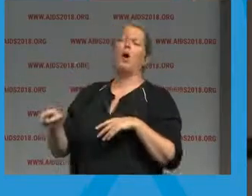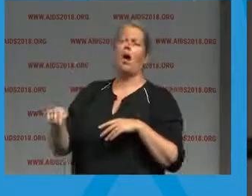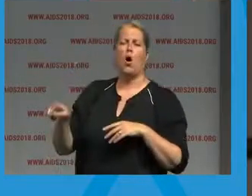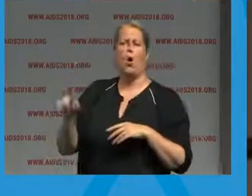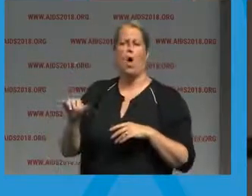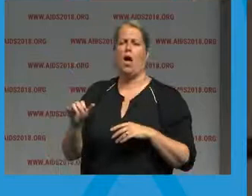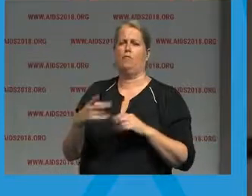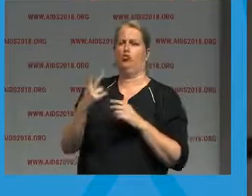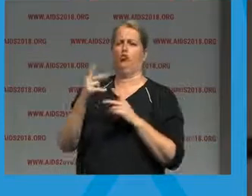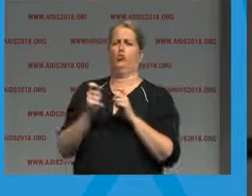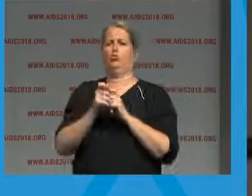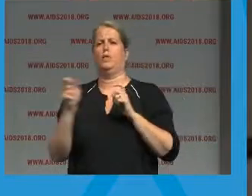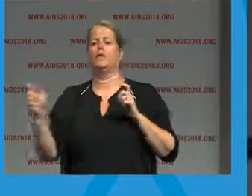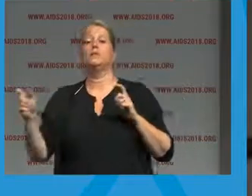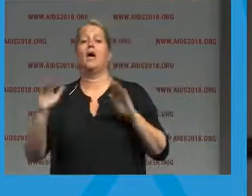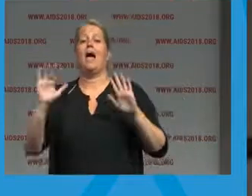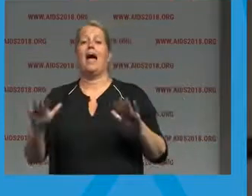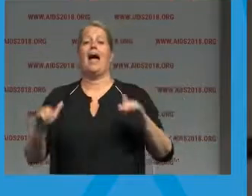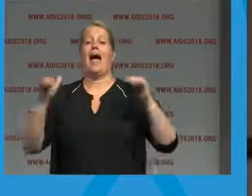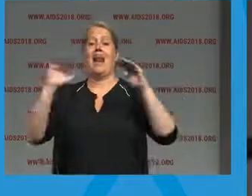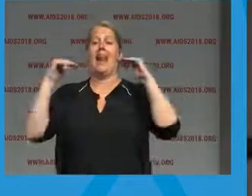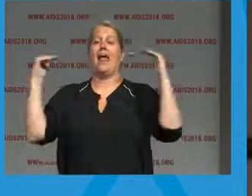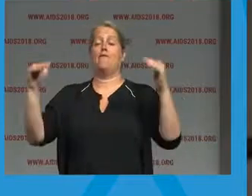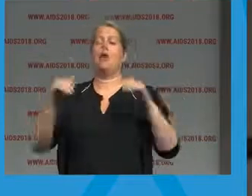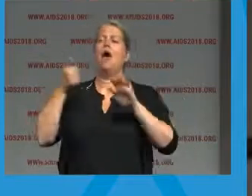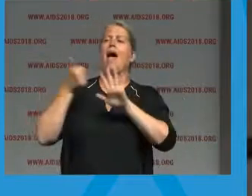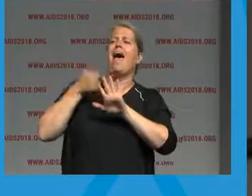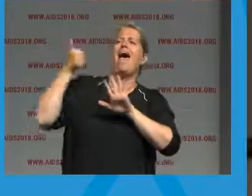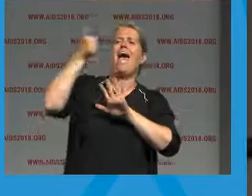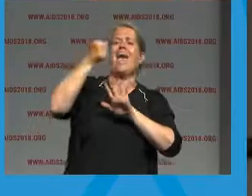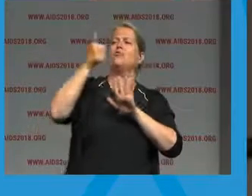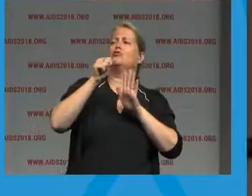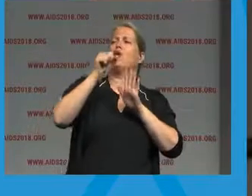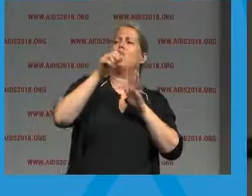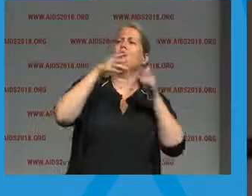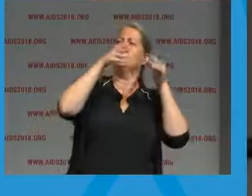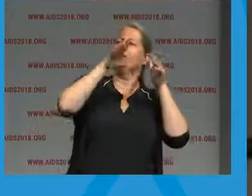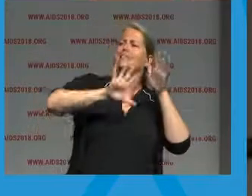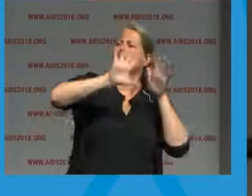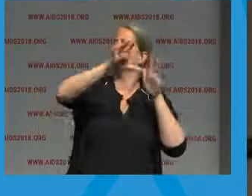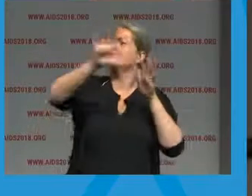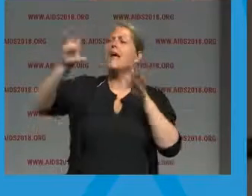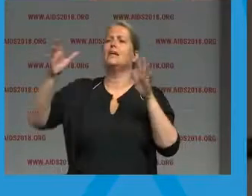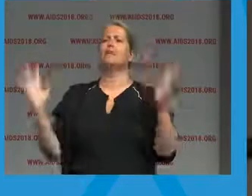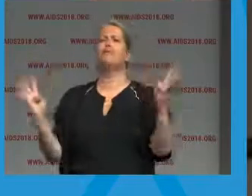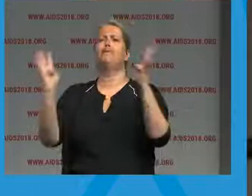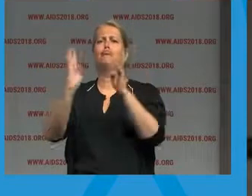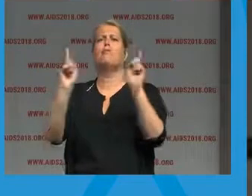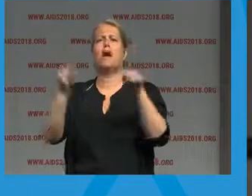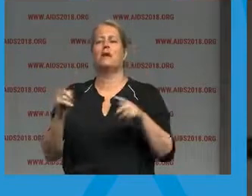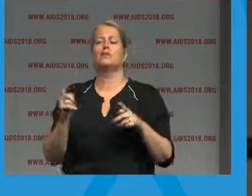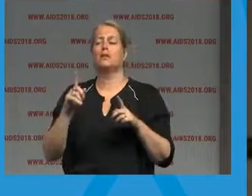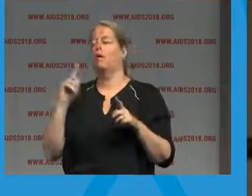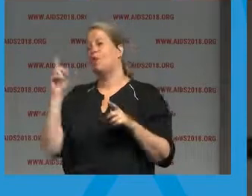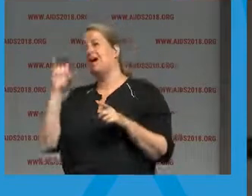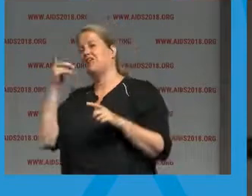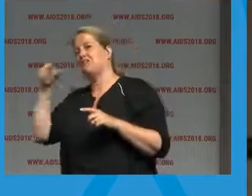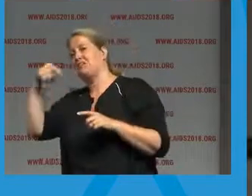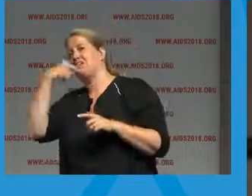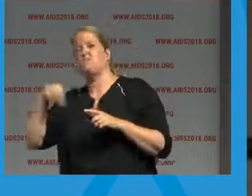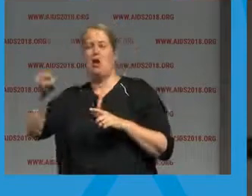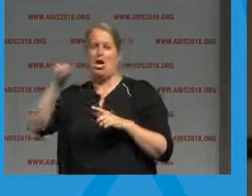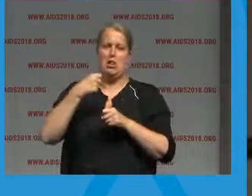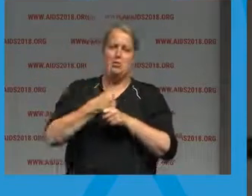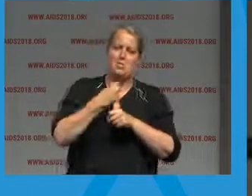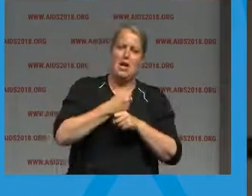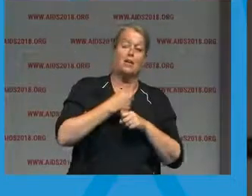high-level heads of state presence, for which, like Carol said, we're all working. I'm working with my Prime Minister's